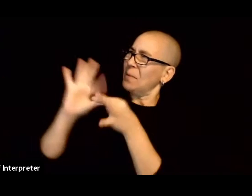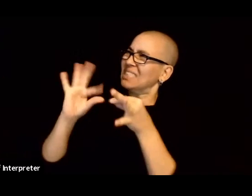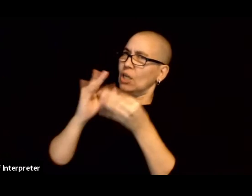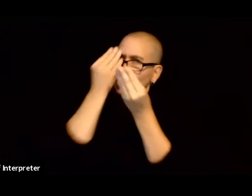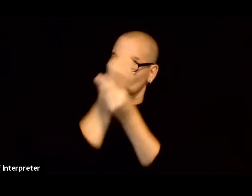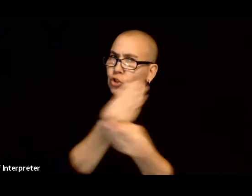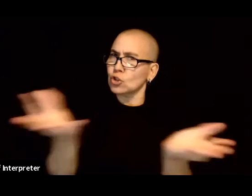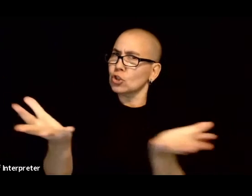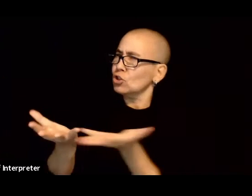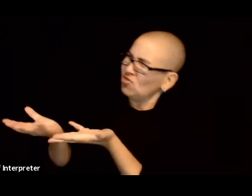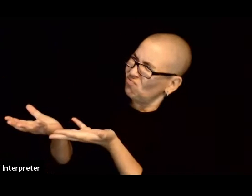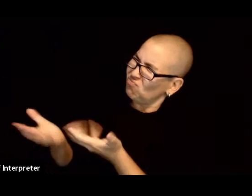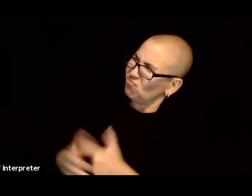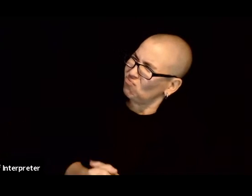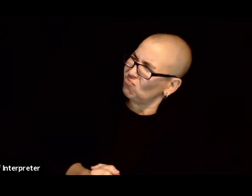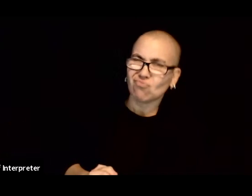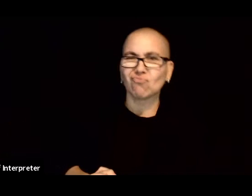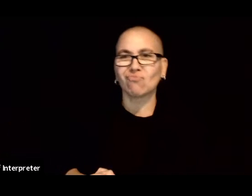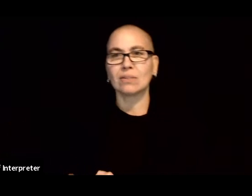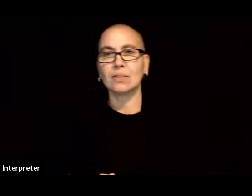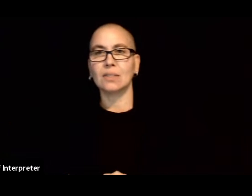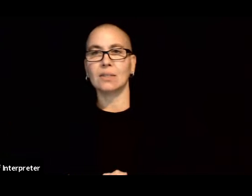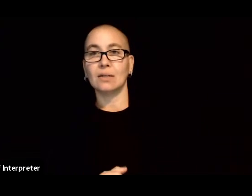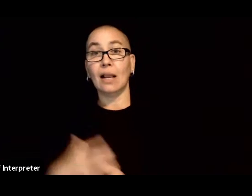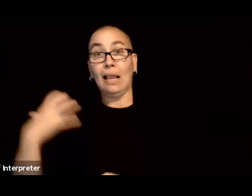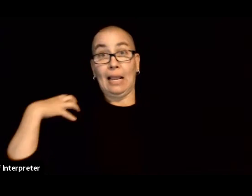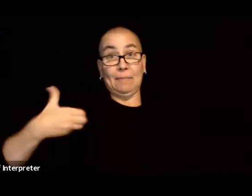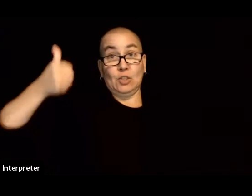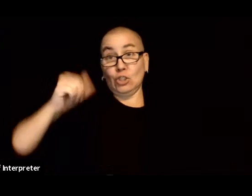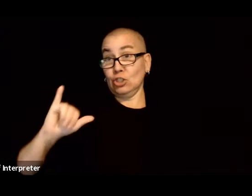Well, this is Commissioner Malcolm. I'll start and certainly invite Chris to